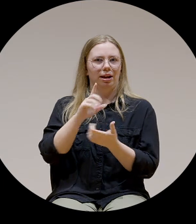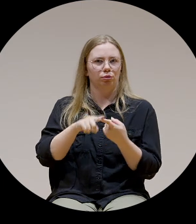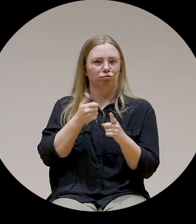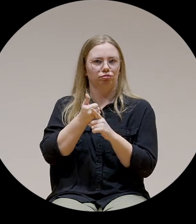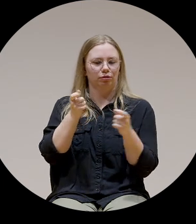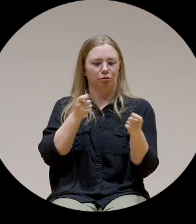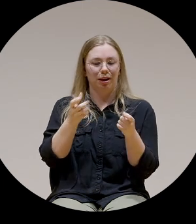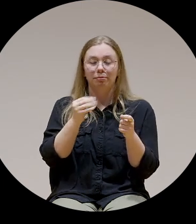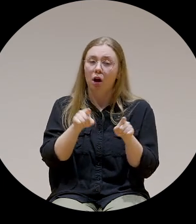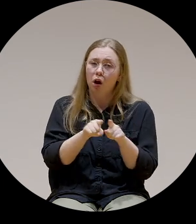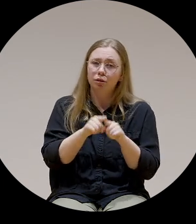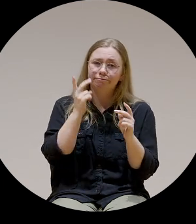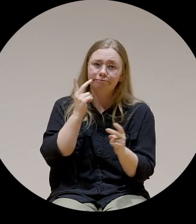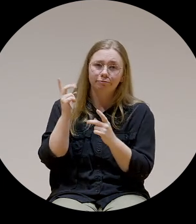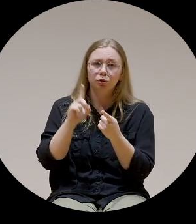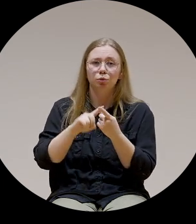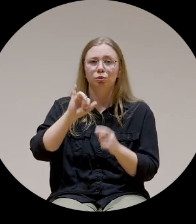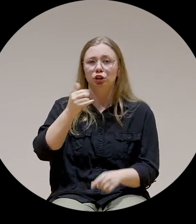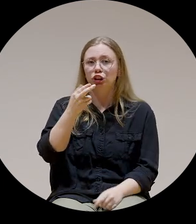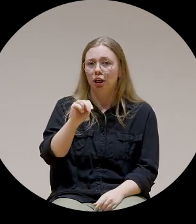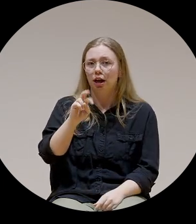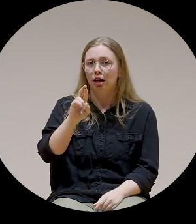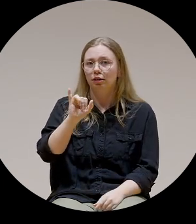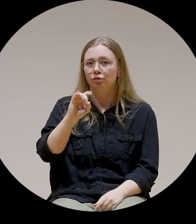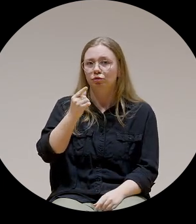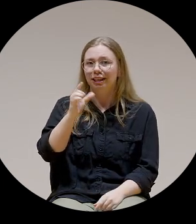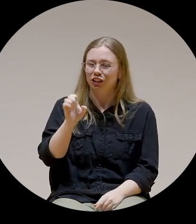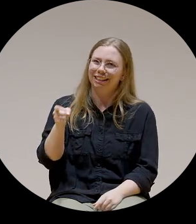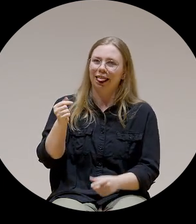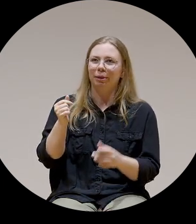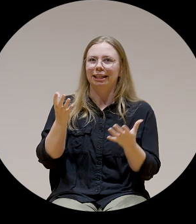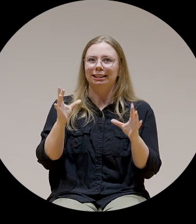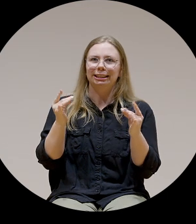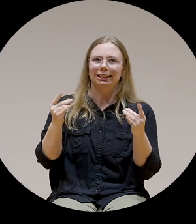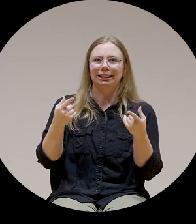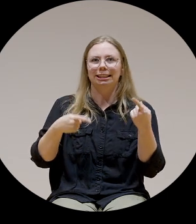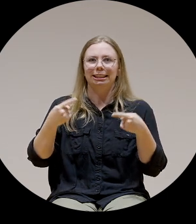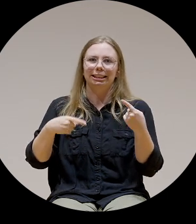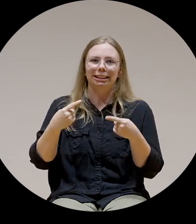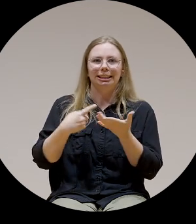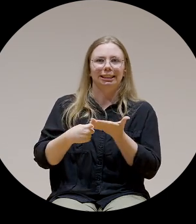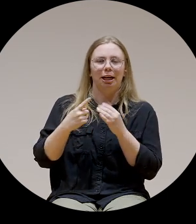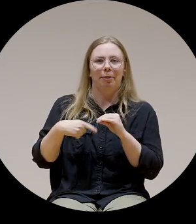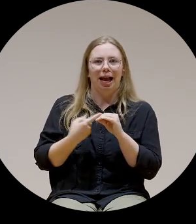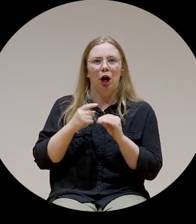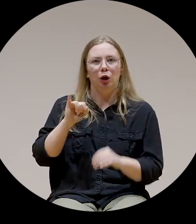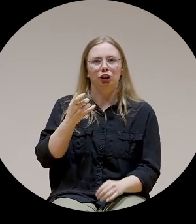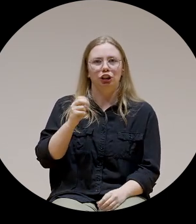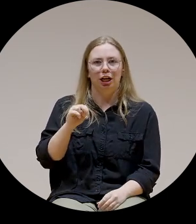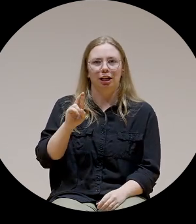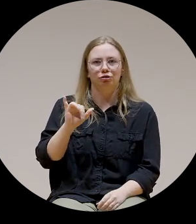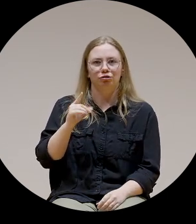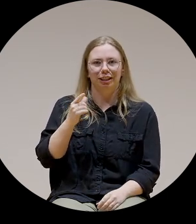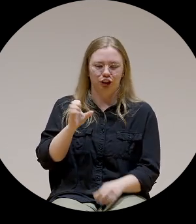for John Ridge, who's a controversial Cherokee citizen and from whom Kay Walking Stick descends. And